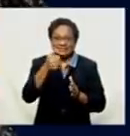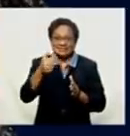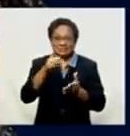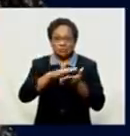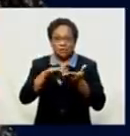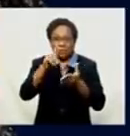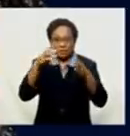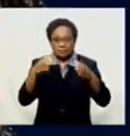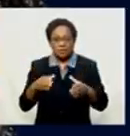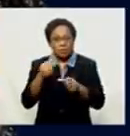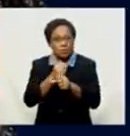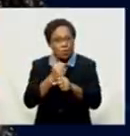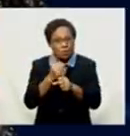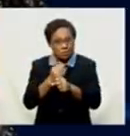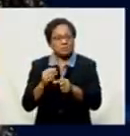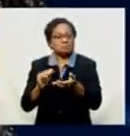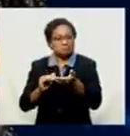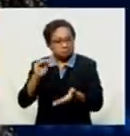barrel. Gold rose to